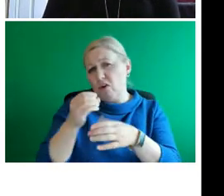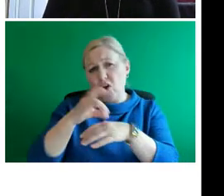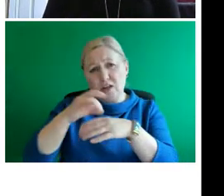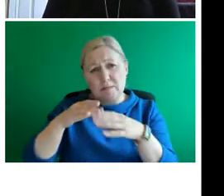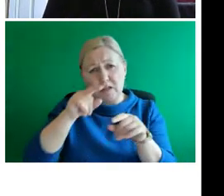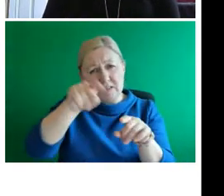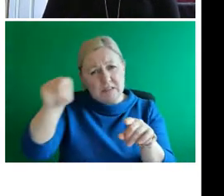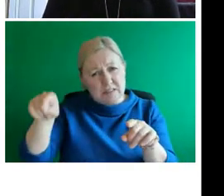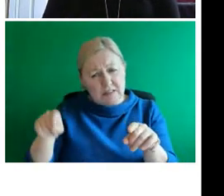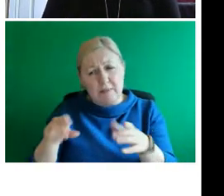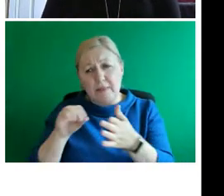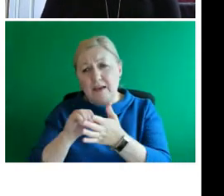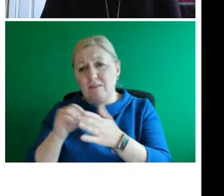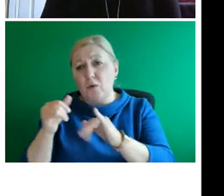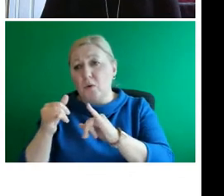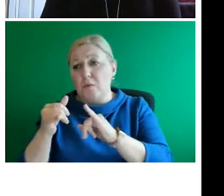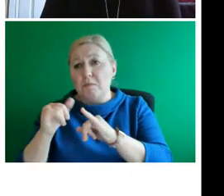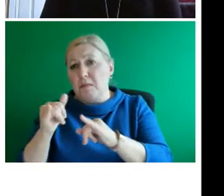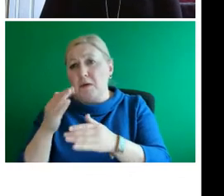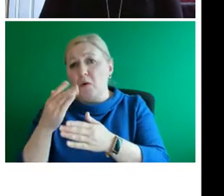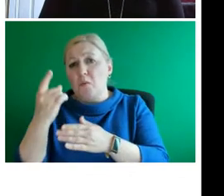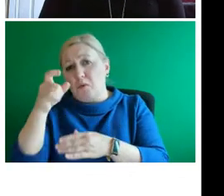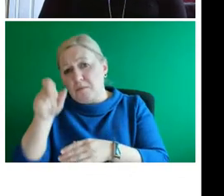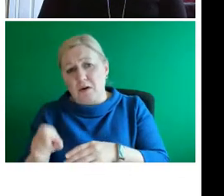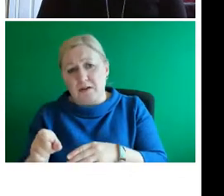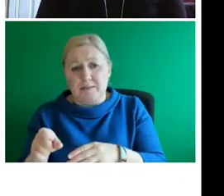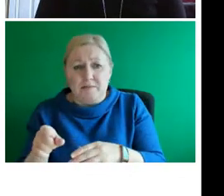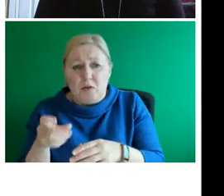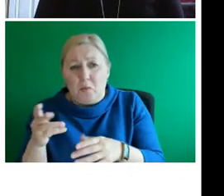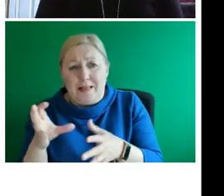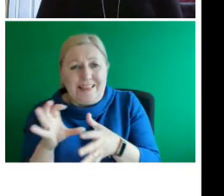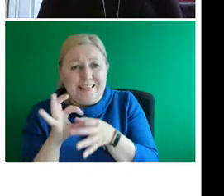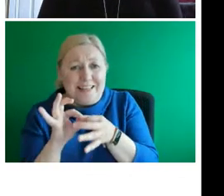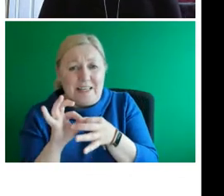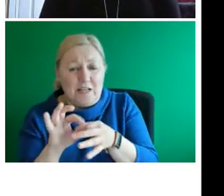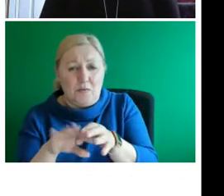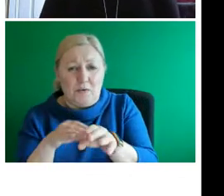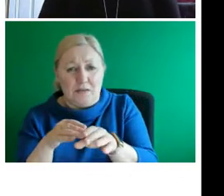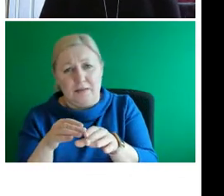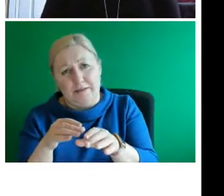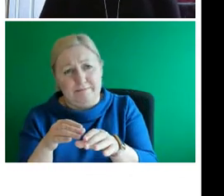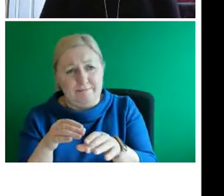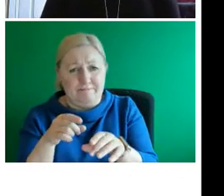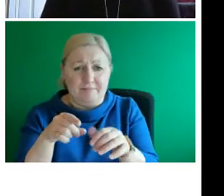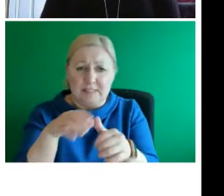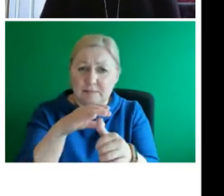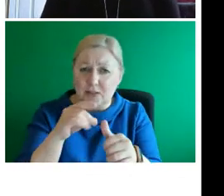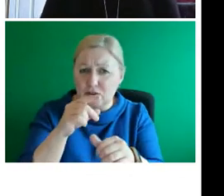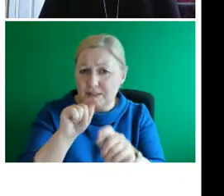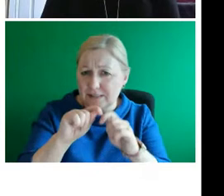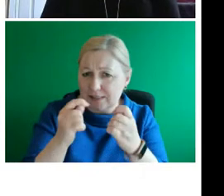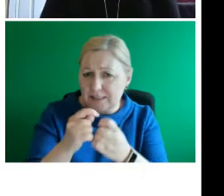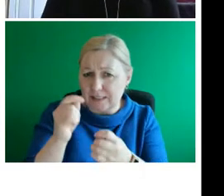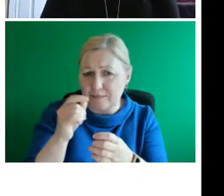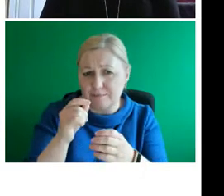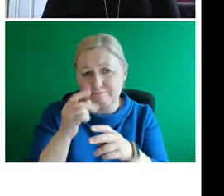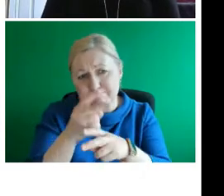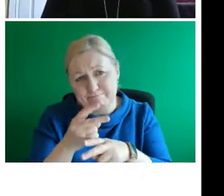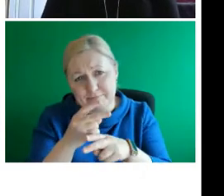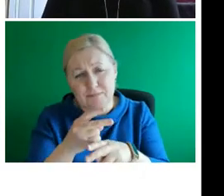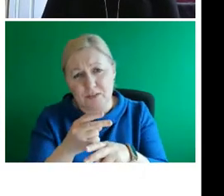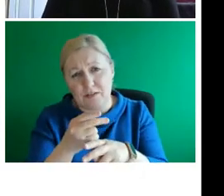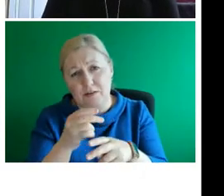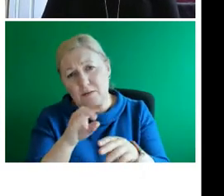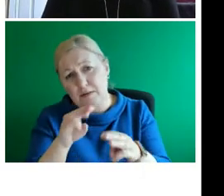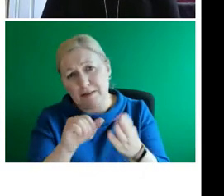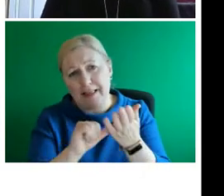the liaison psychiatry team. So then moving on to the kinds of referrals that we get, or how the people are referred and the kinds